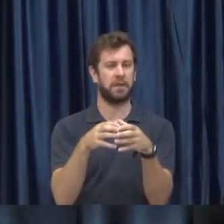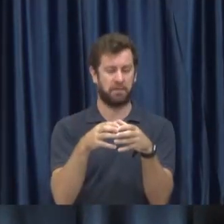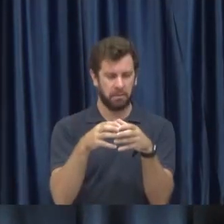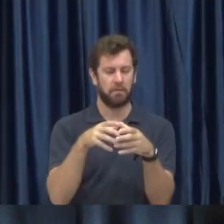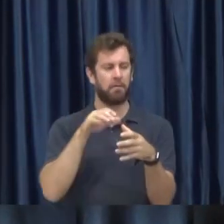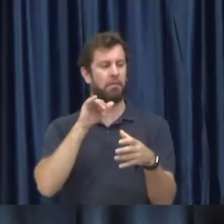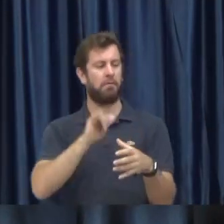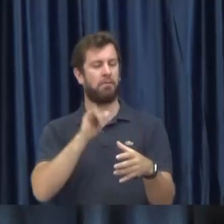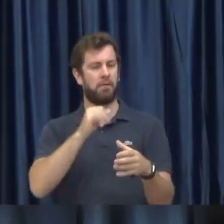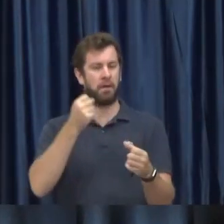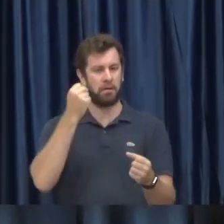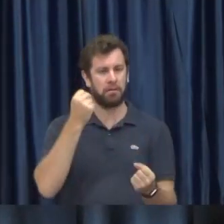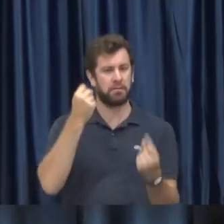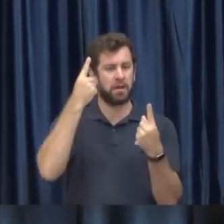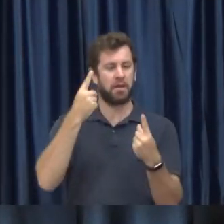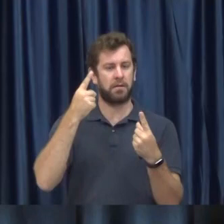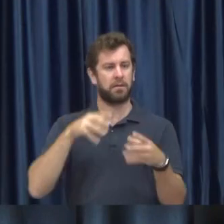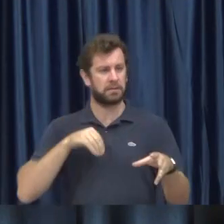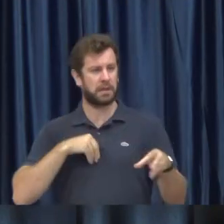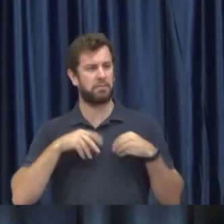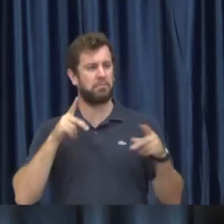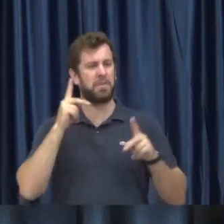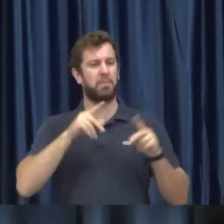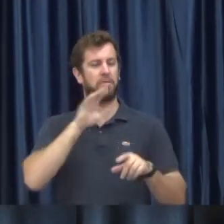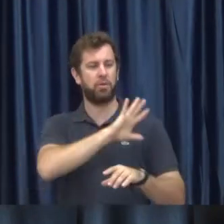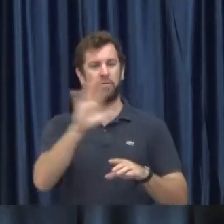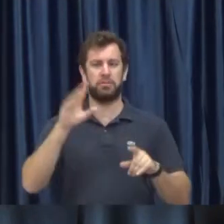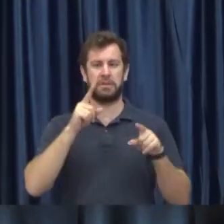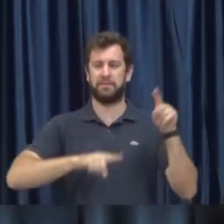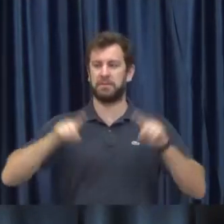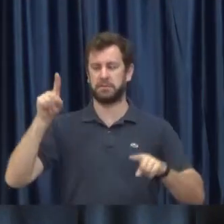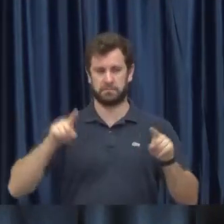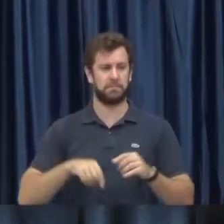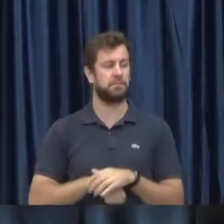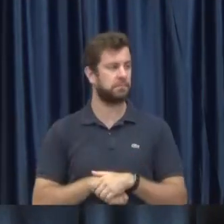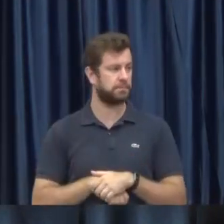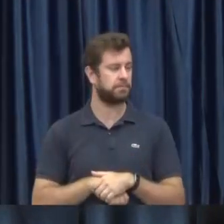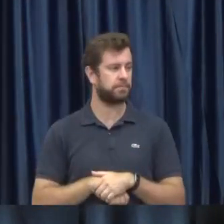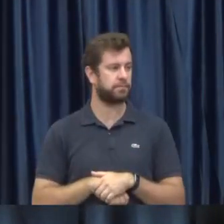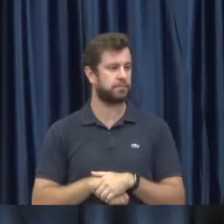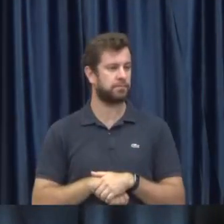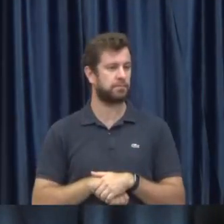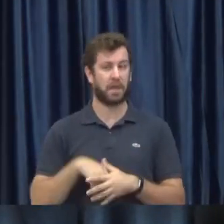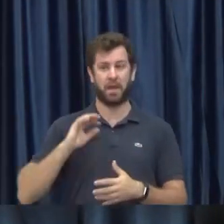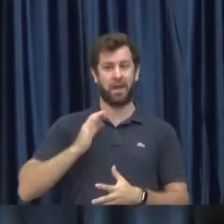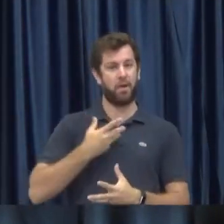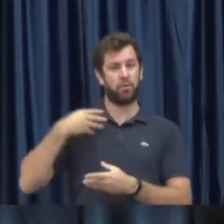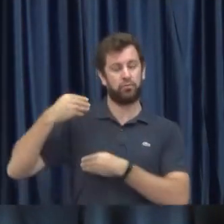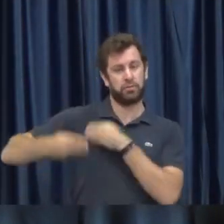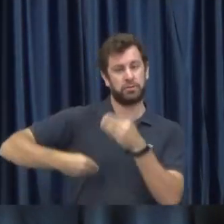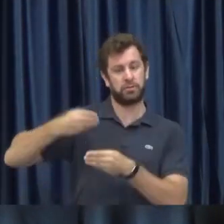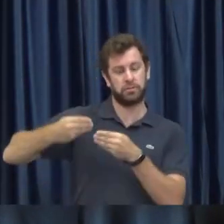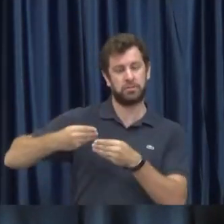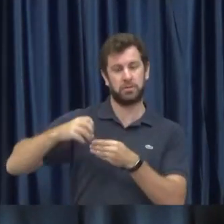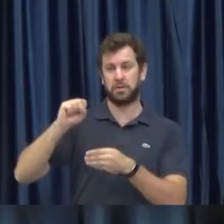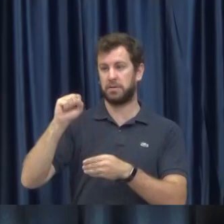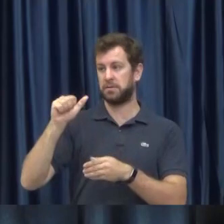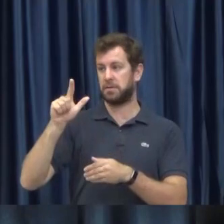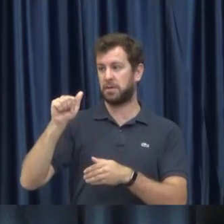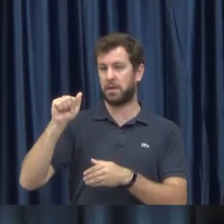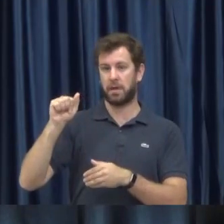the spirit of Hajj. So the ritual that we were doing, the ritual of Salah, praying